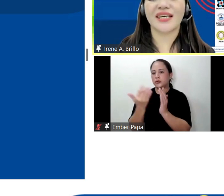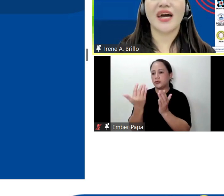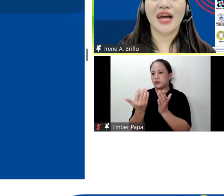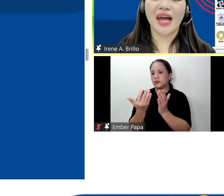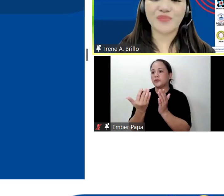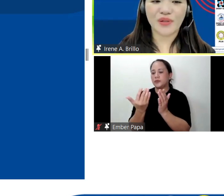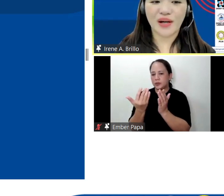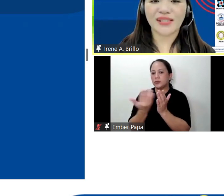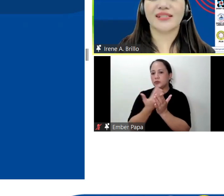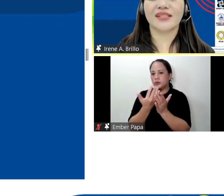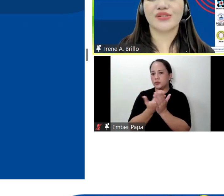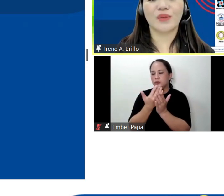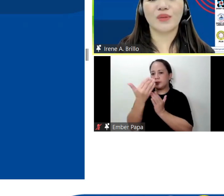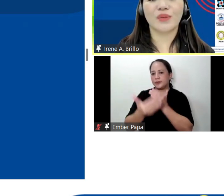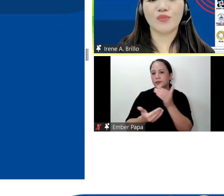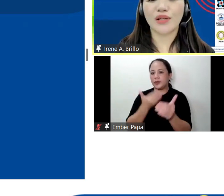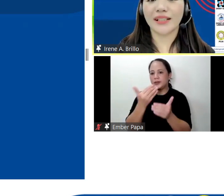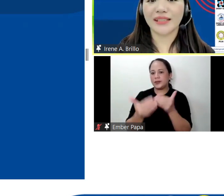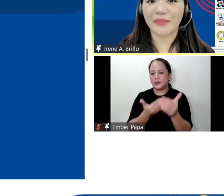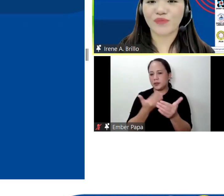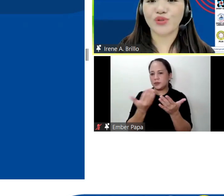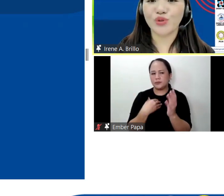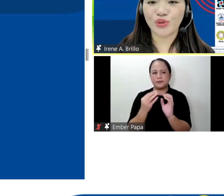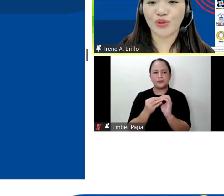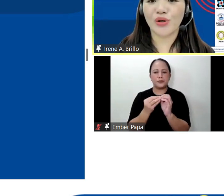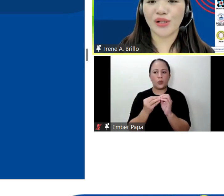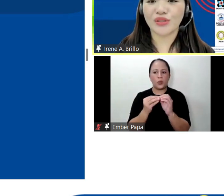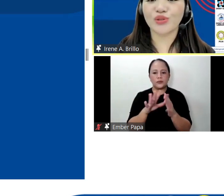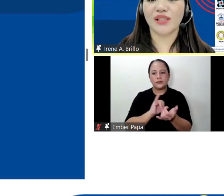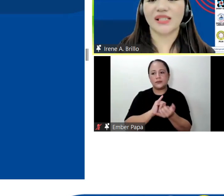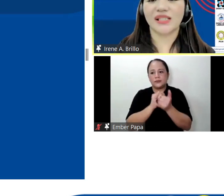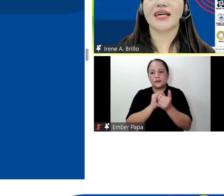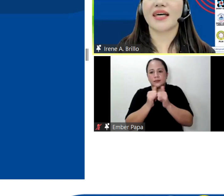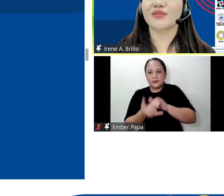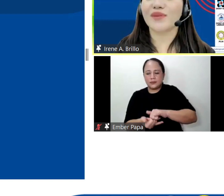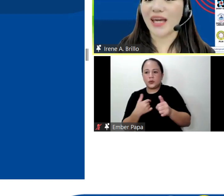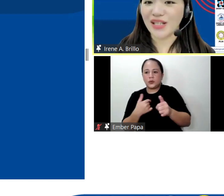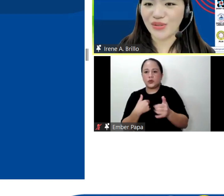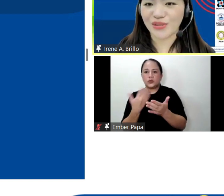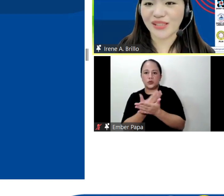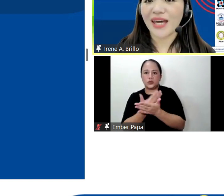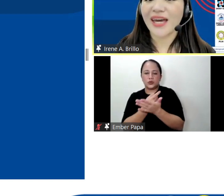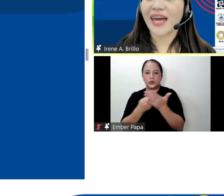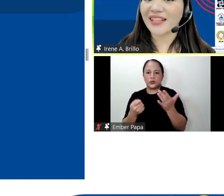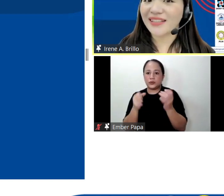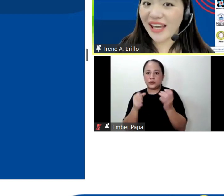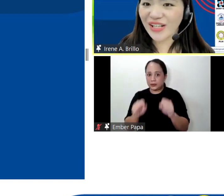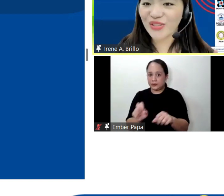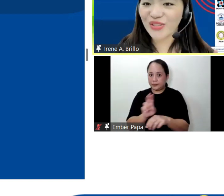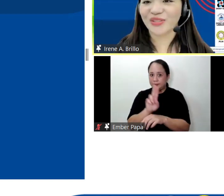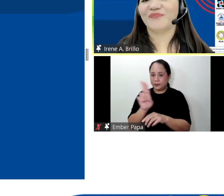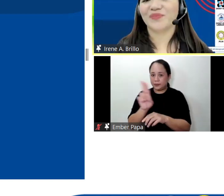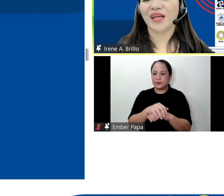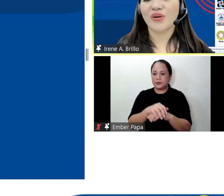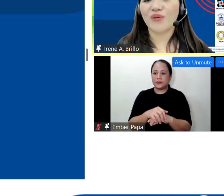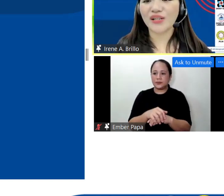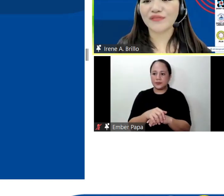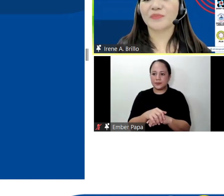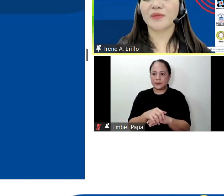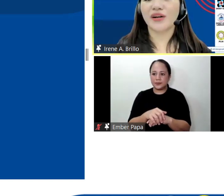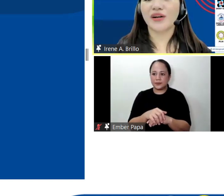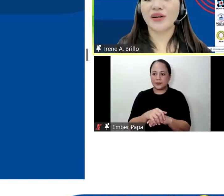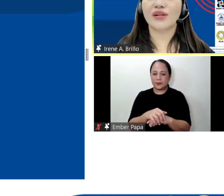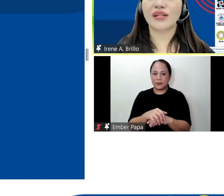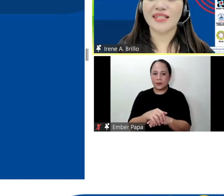technologies and processes to be more adept to new tools that we can use. And take note, one